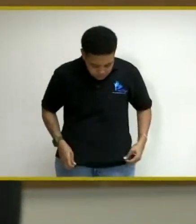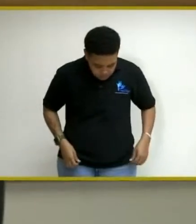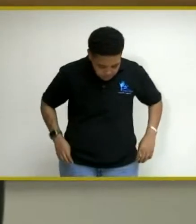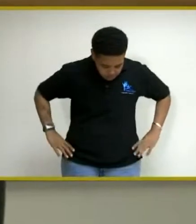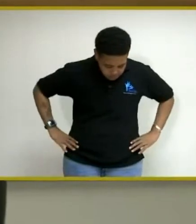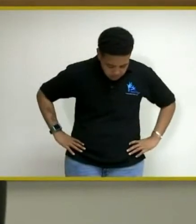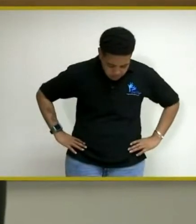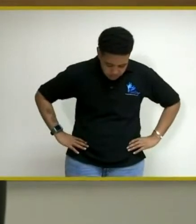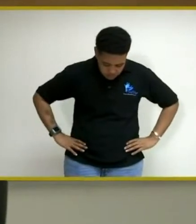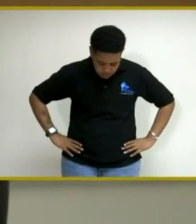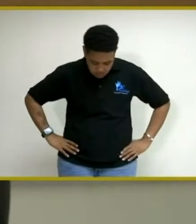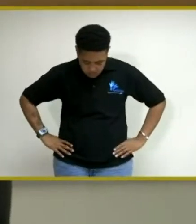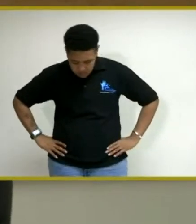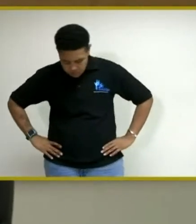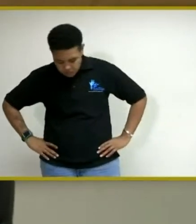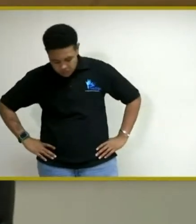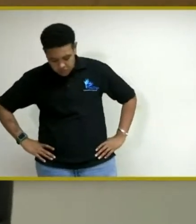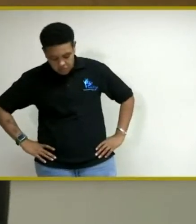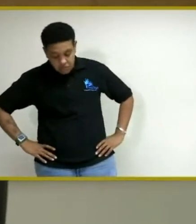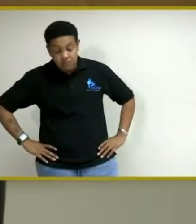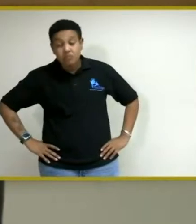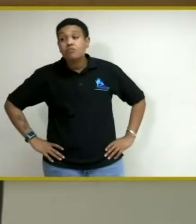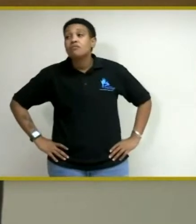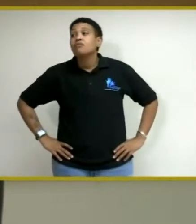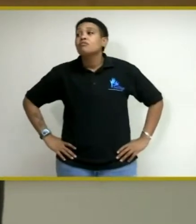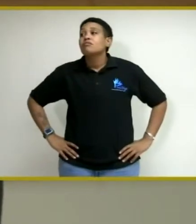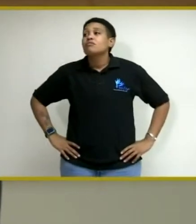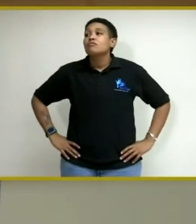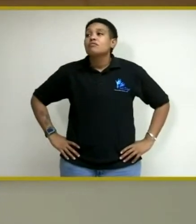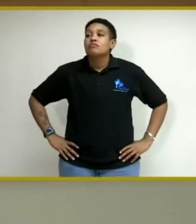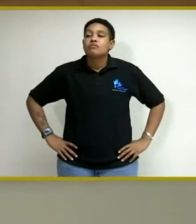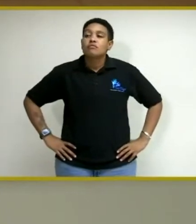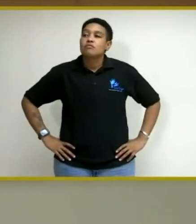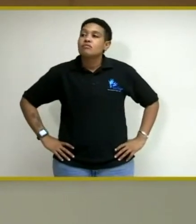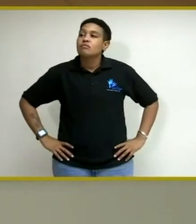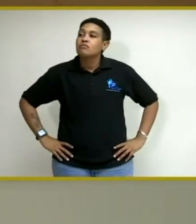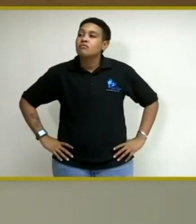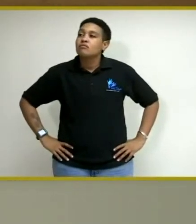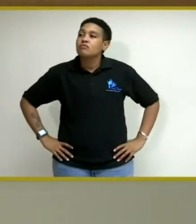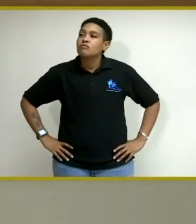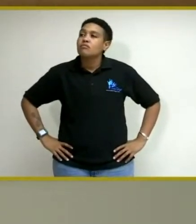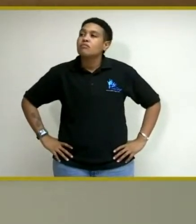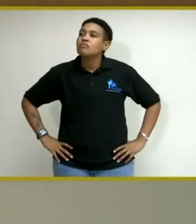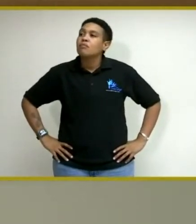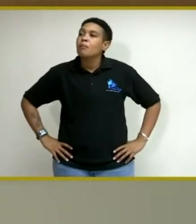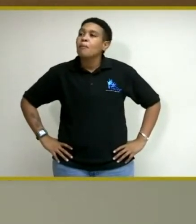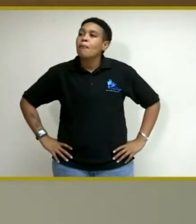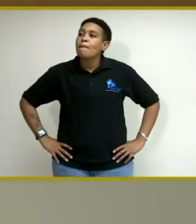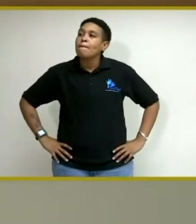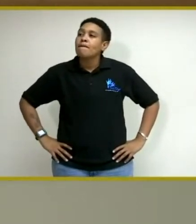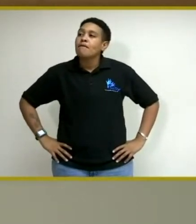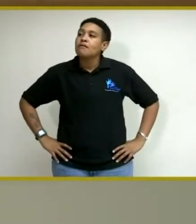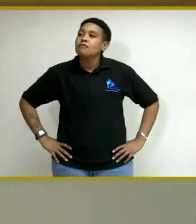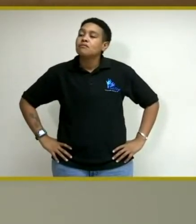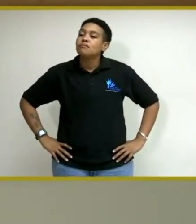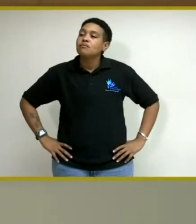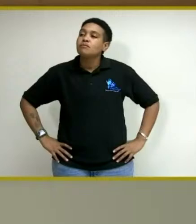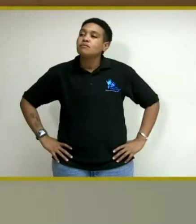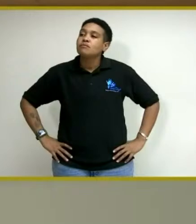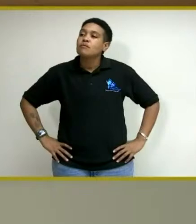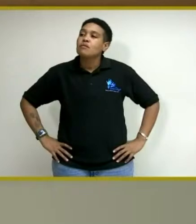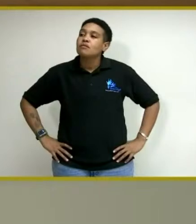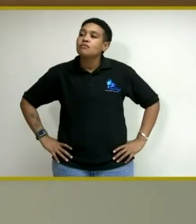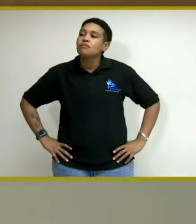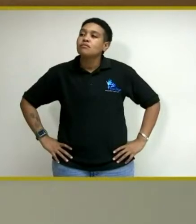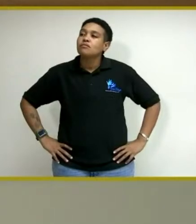With regards to the deaths, I can't say specifically because there are a lot of situations that